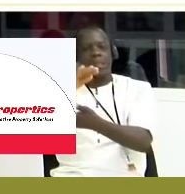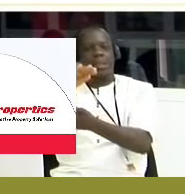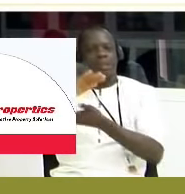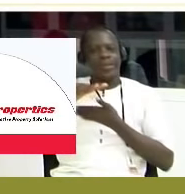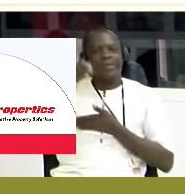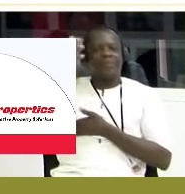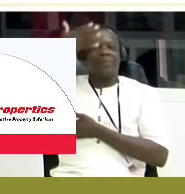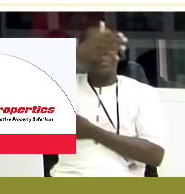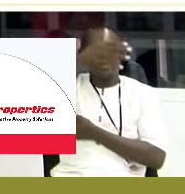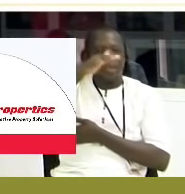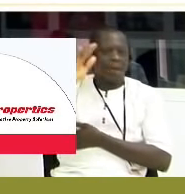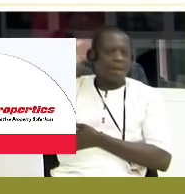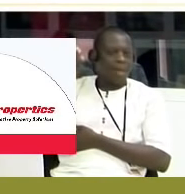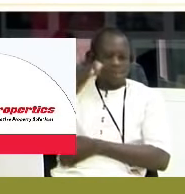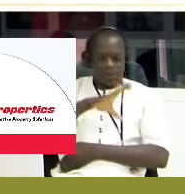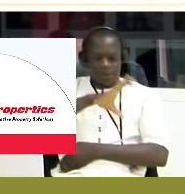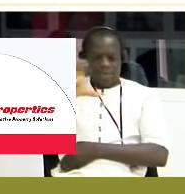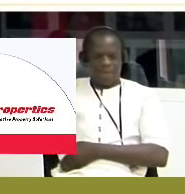Jatta,